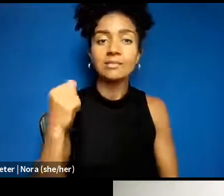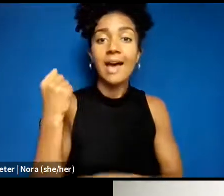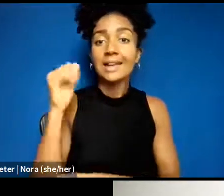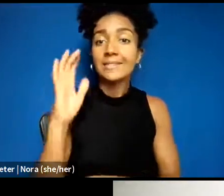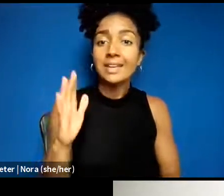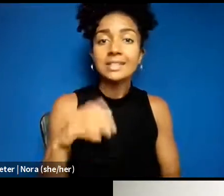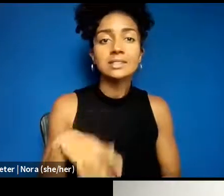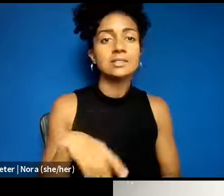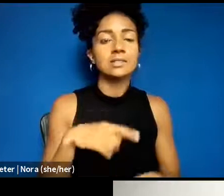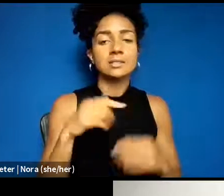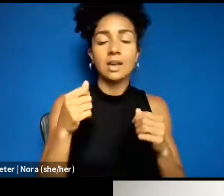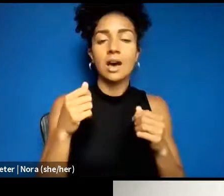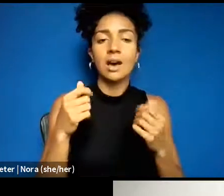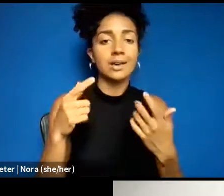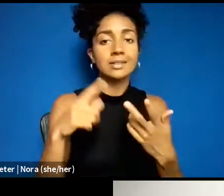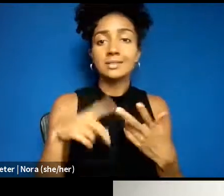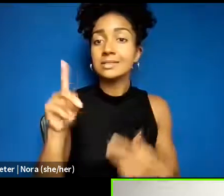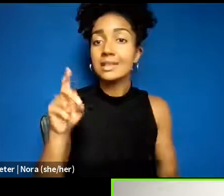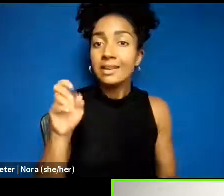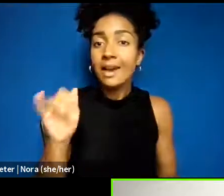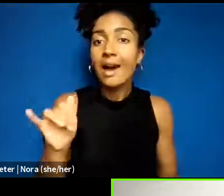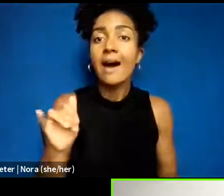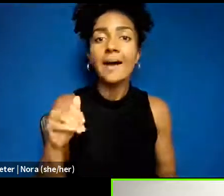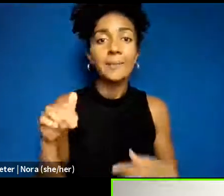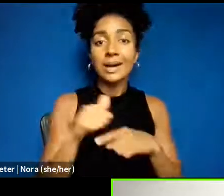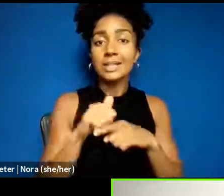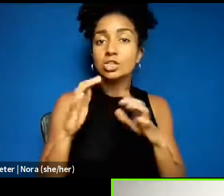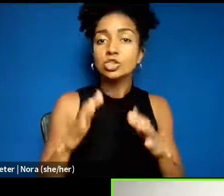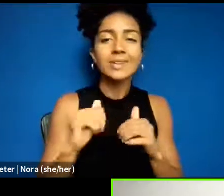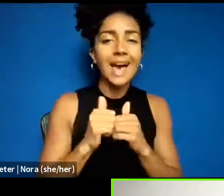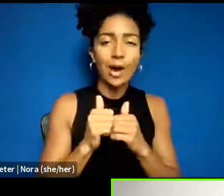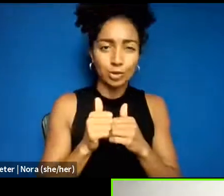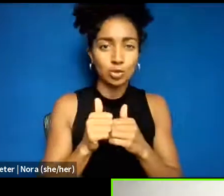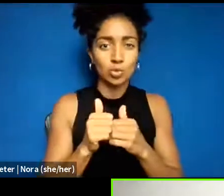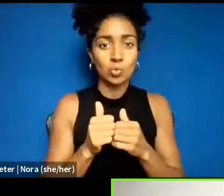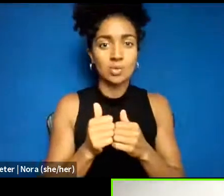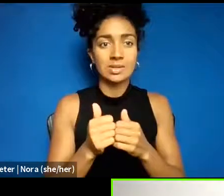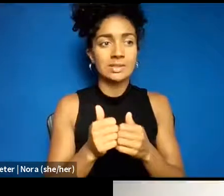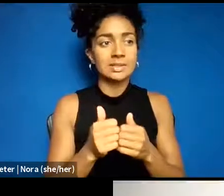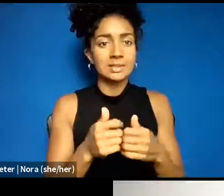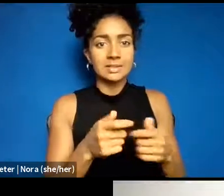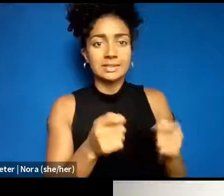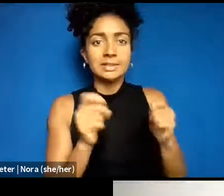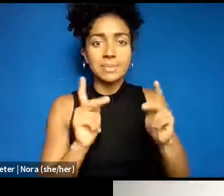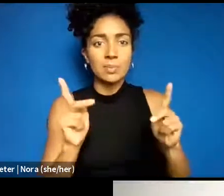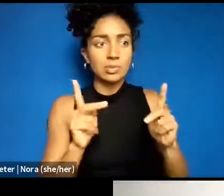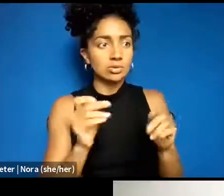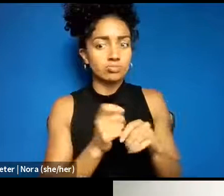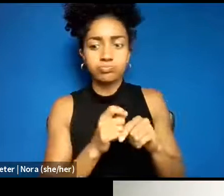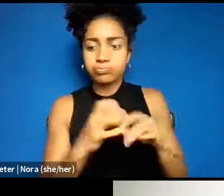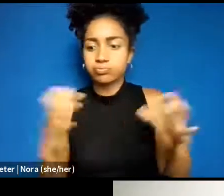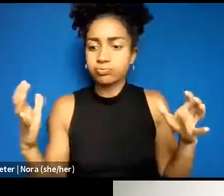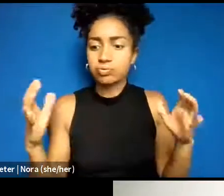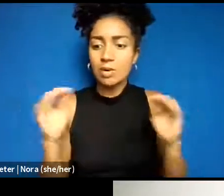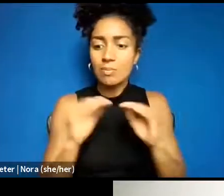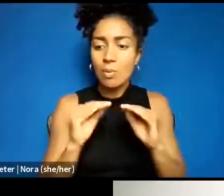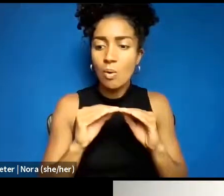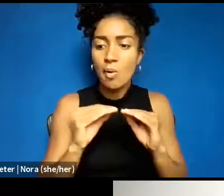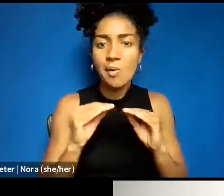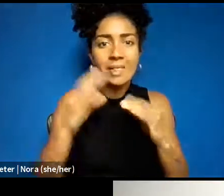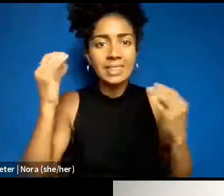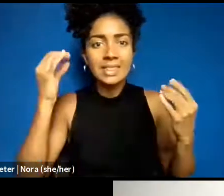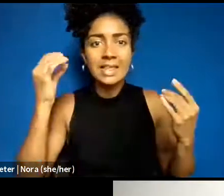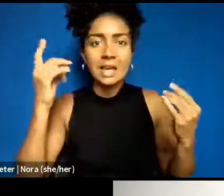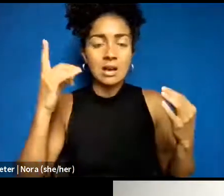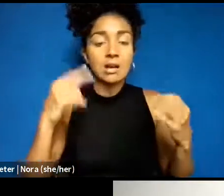move people along the path to expand the work of allyship? How do you get people, often women, for example, or most of us are focused on